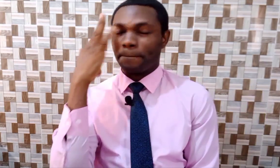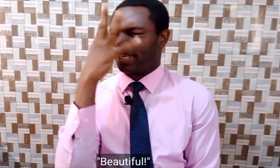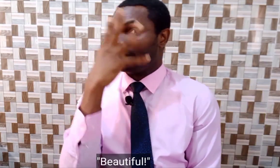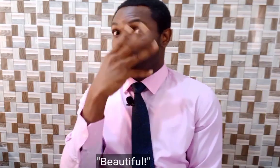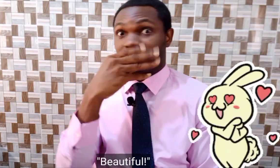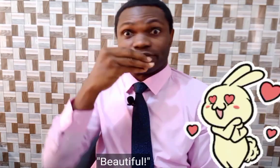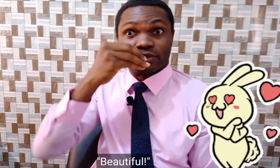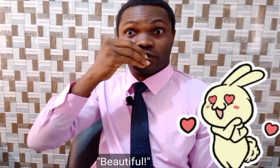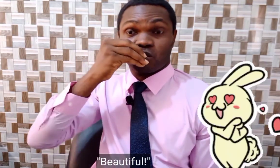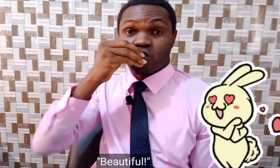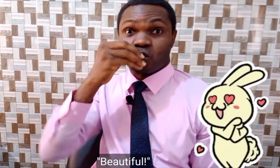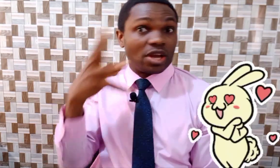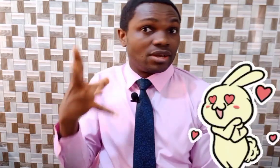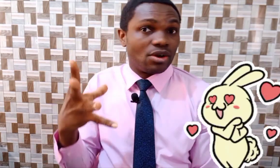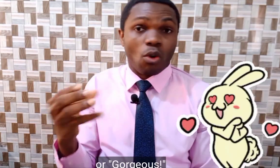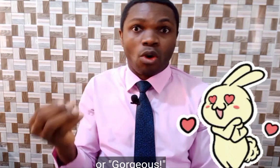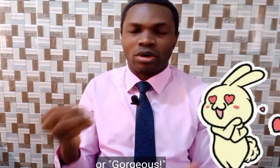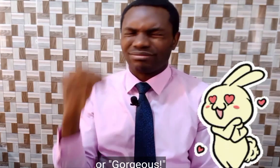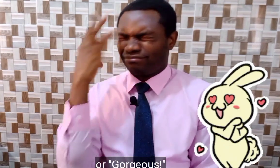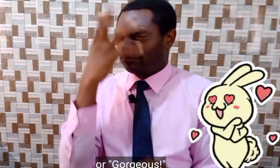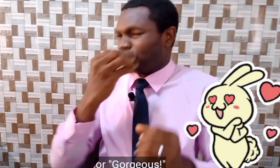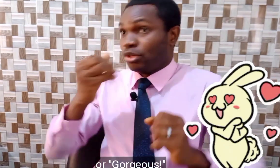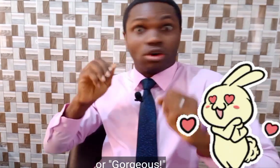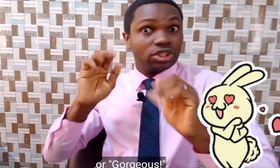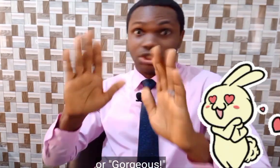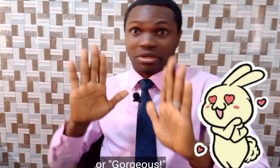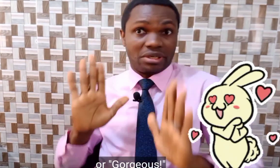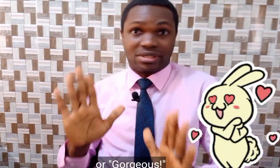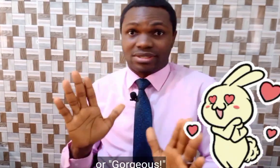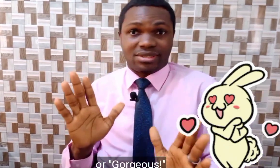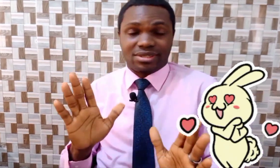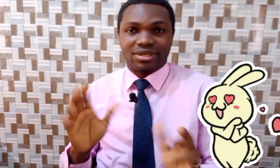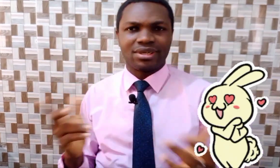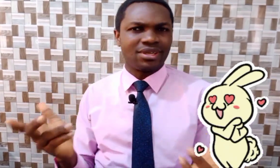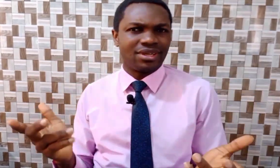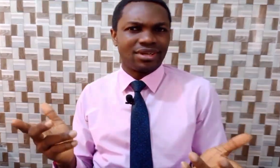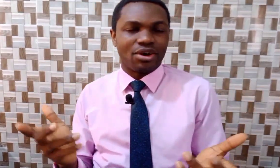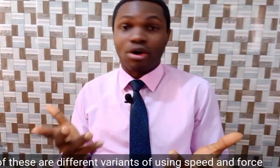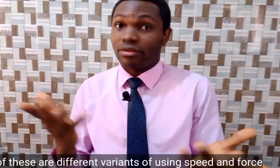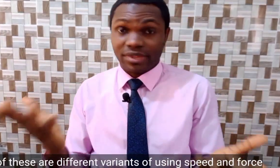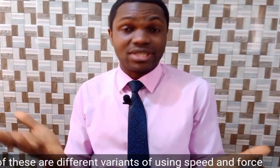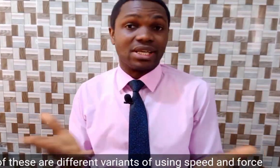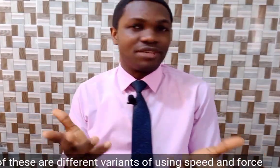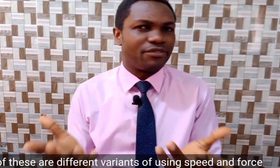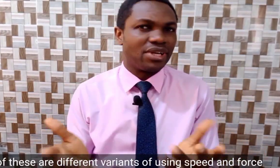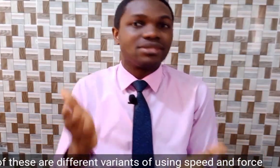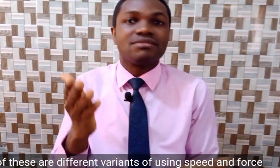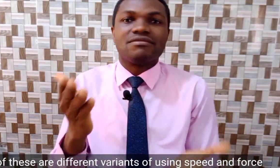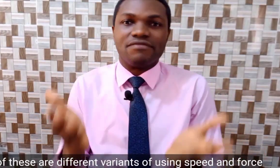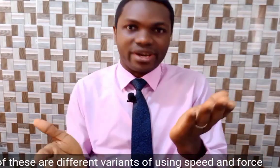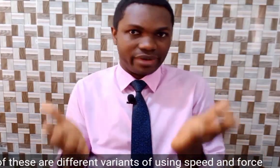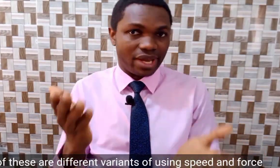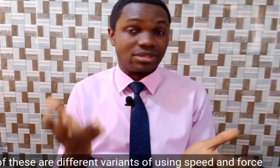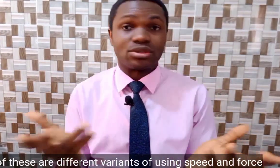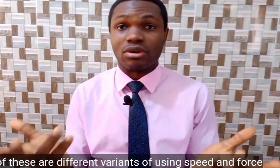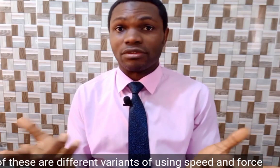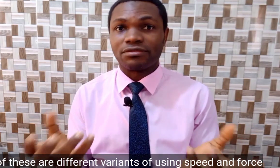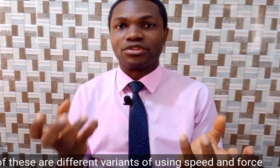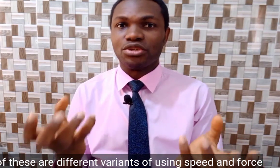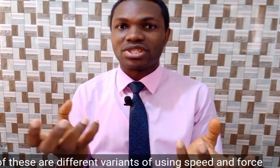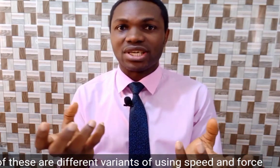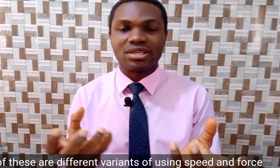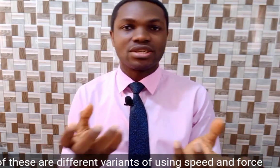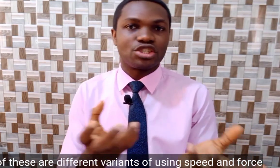attractive, beautiful, or gorgeous. All of these are different variants